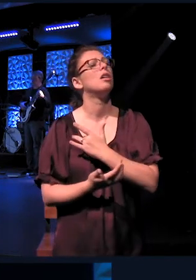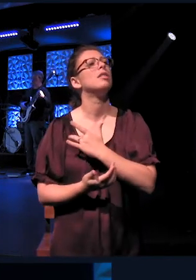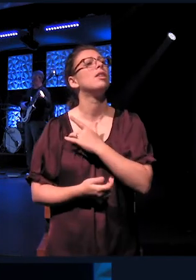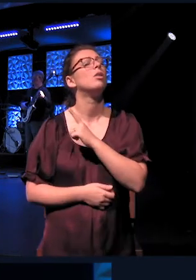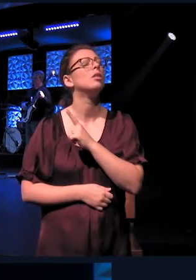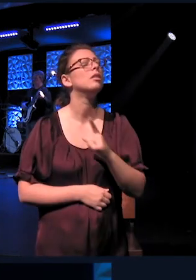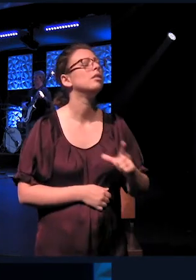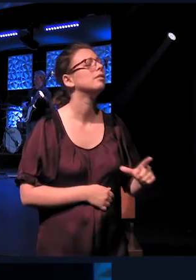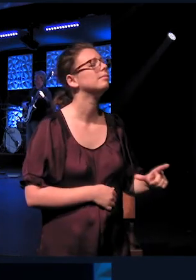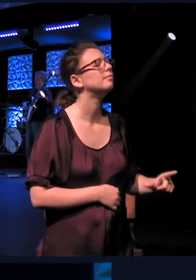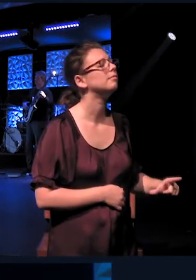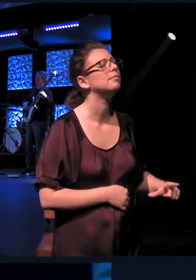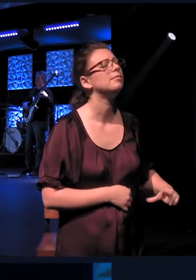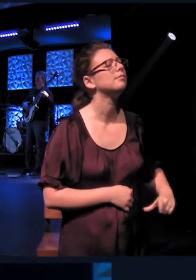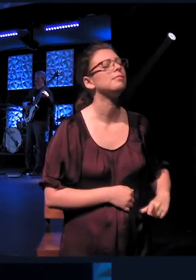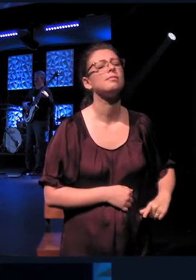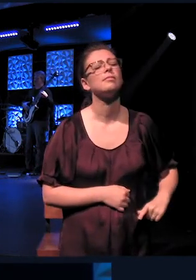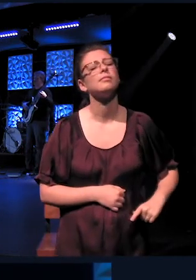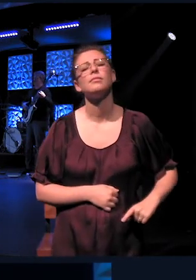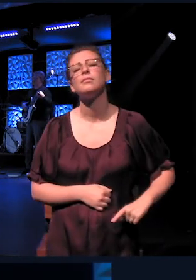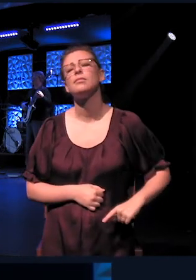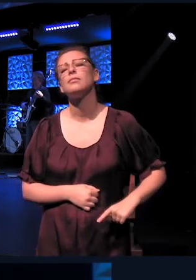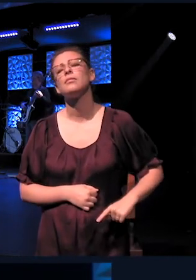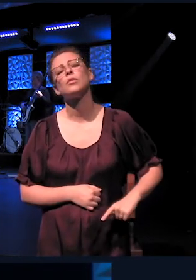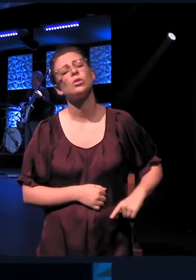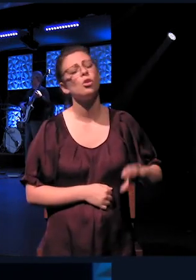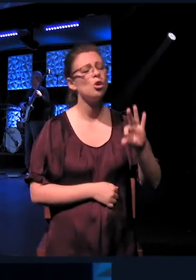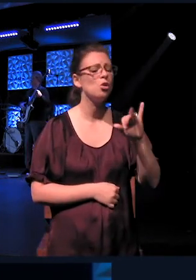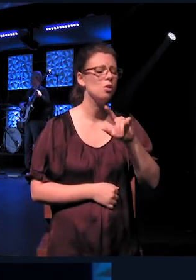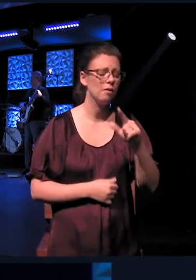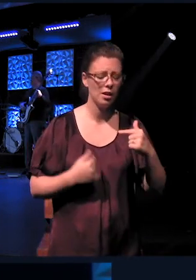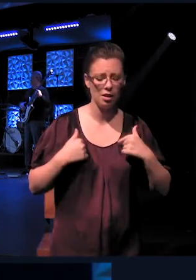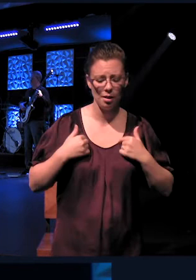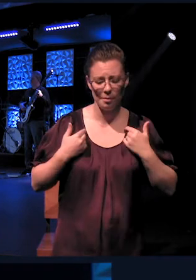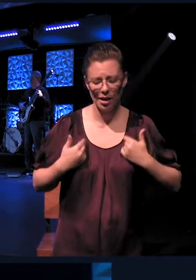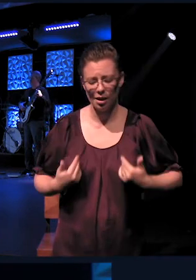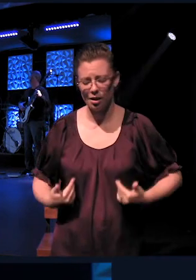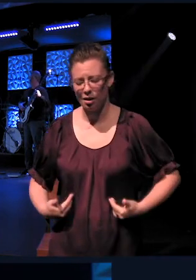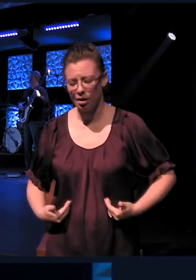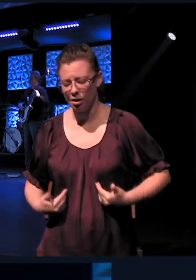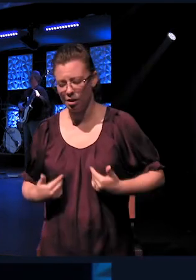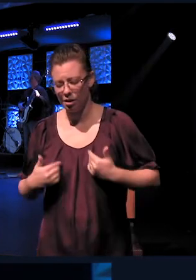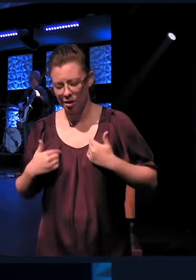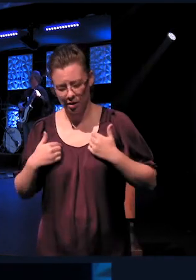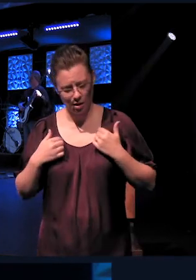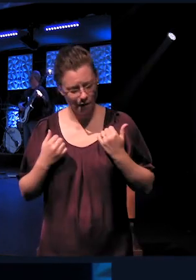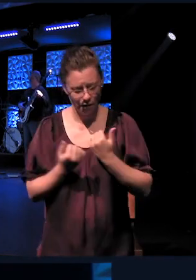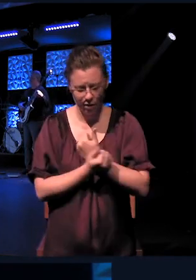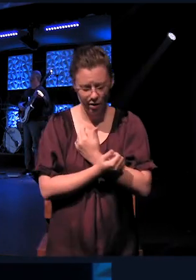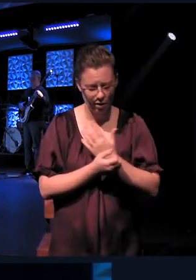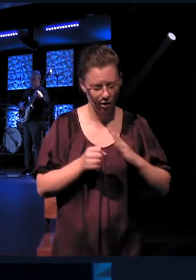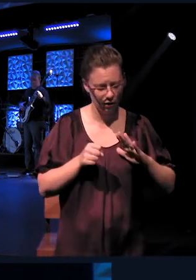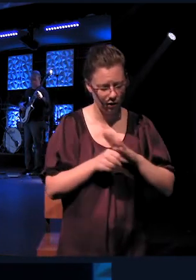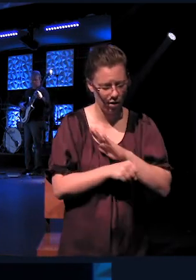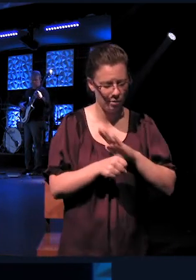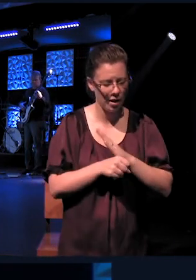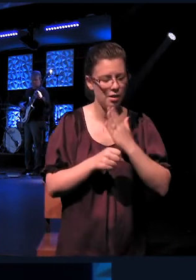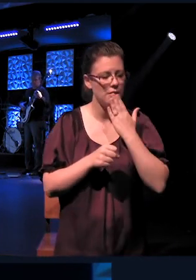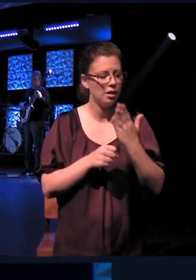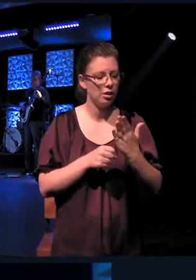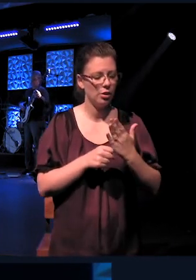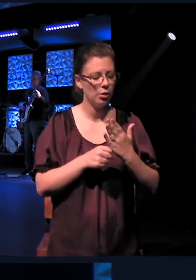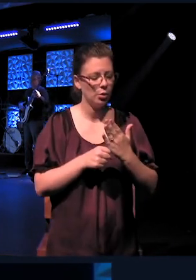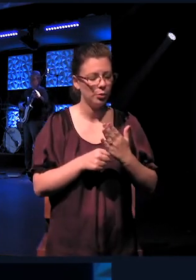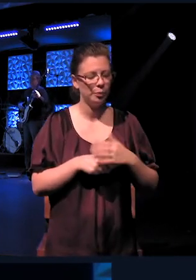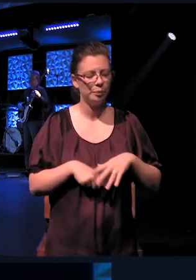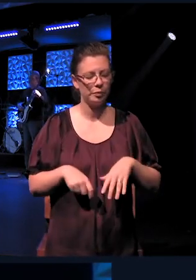yeah. Oh, come and fill. Thank you, Father. Fill, fill, fill. With your joy, with your peace,